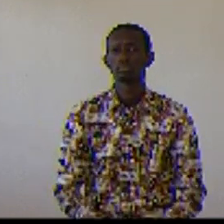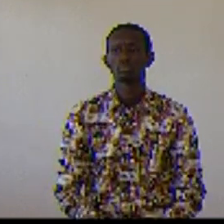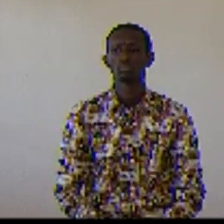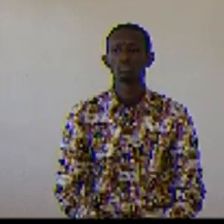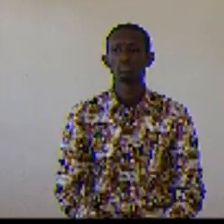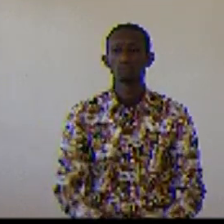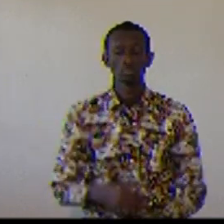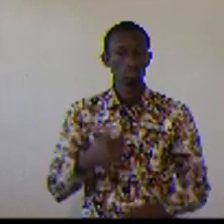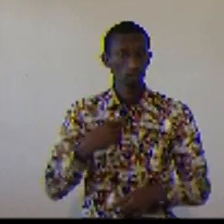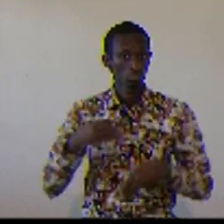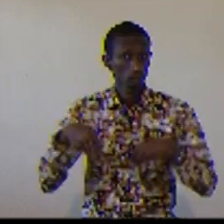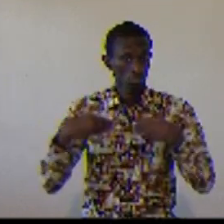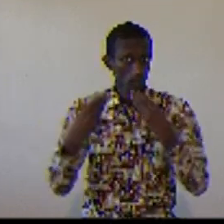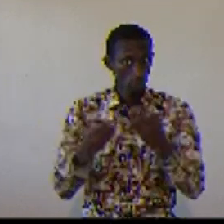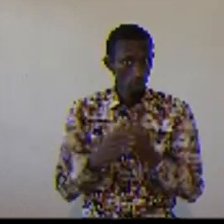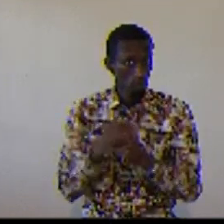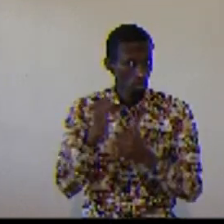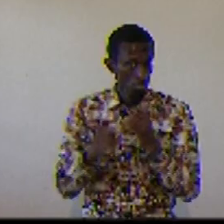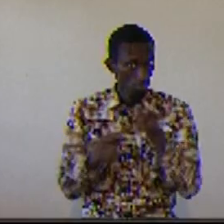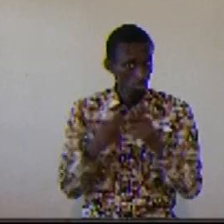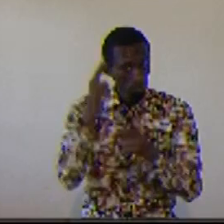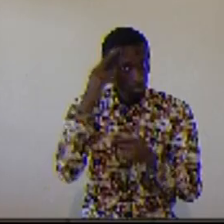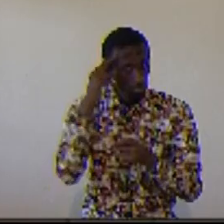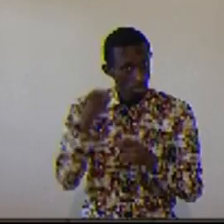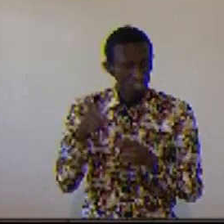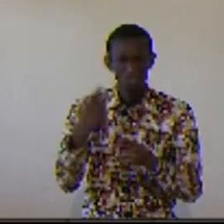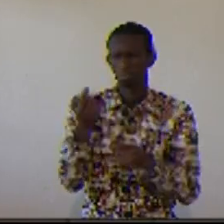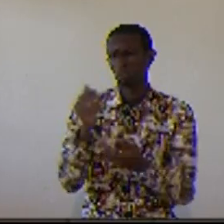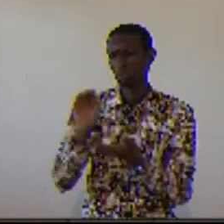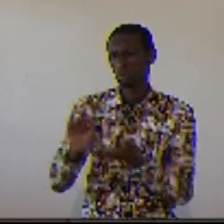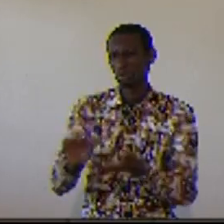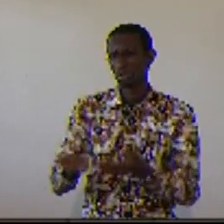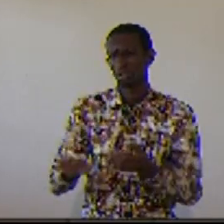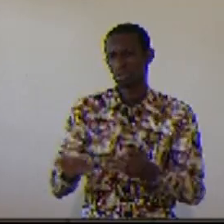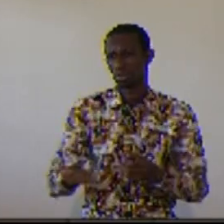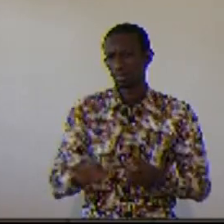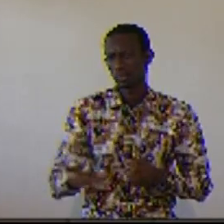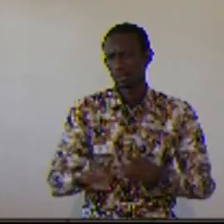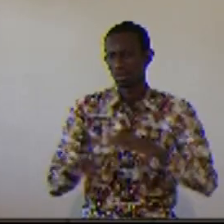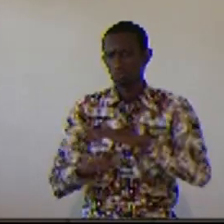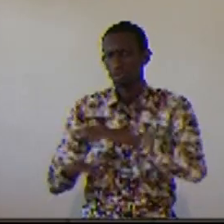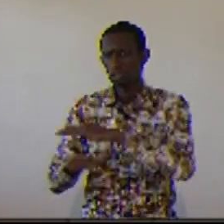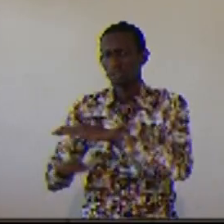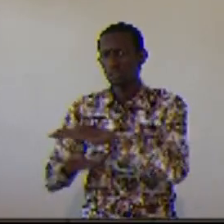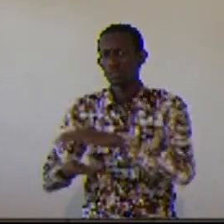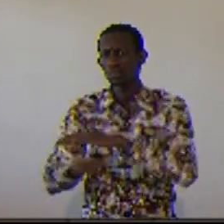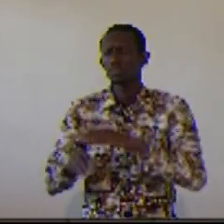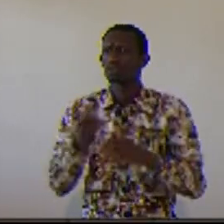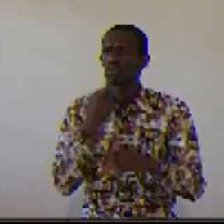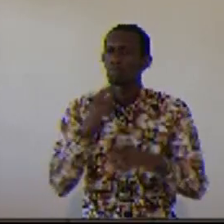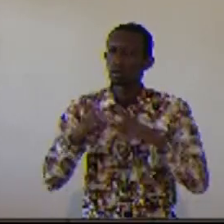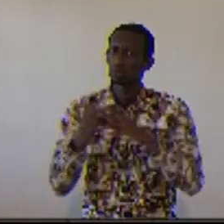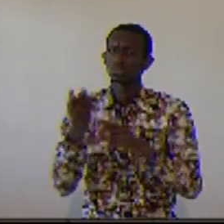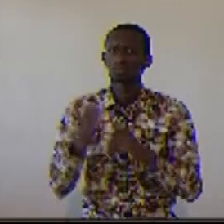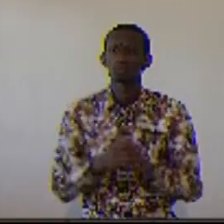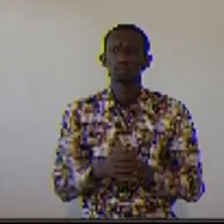So I've given you the hint. You remember this is the first one, the least one that you have to start with. The least acidic, then